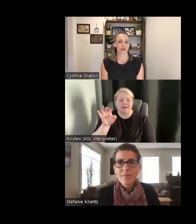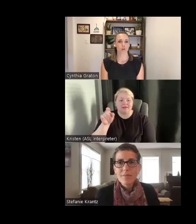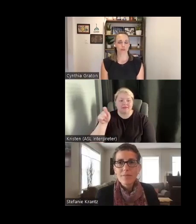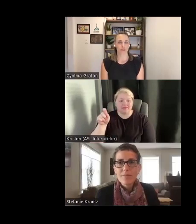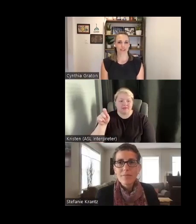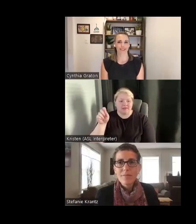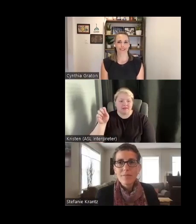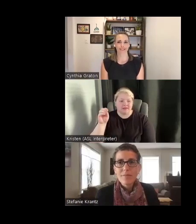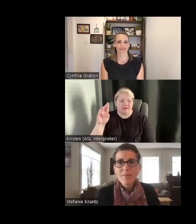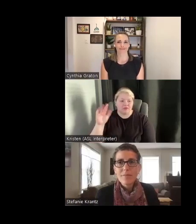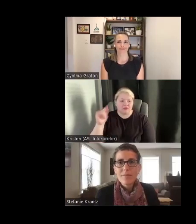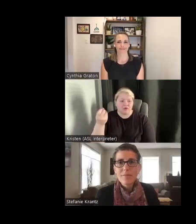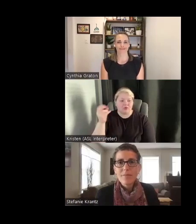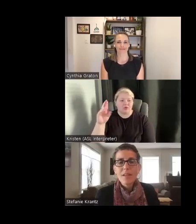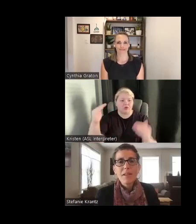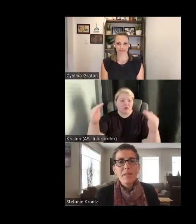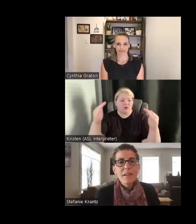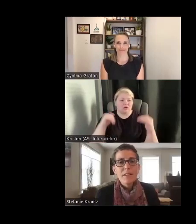truecrisisprevention.org website.